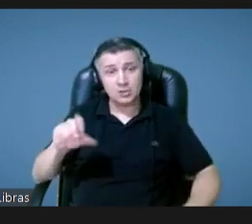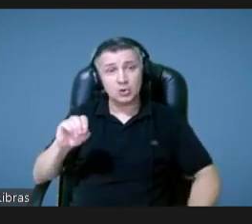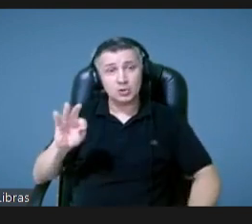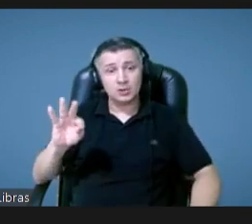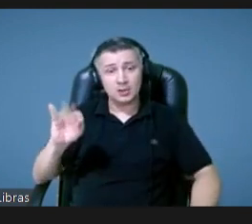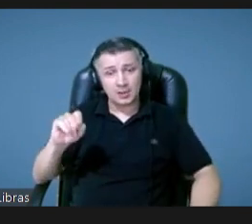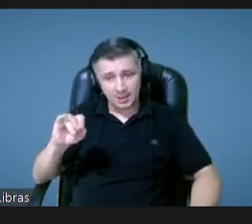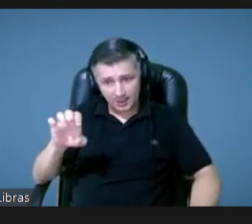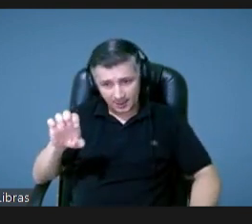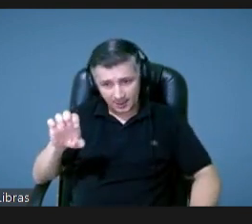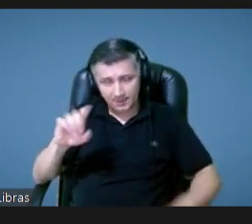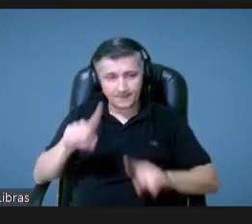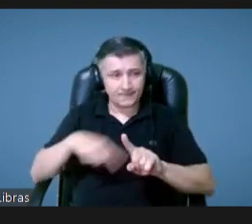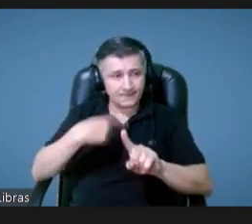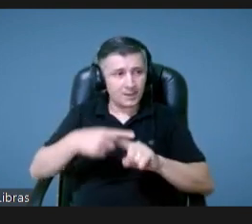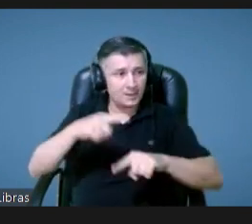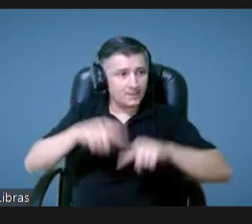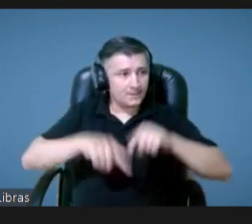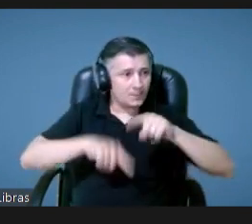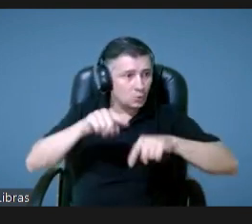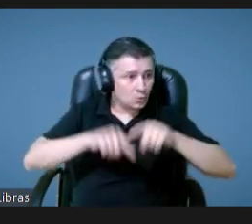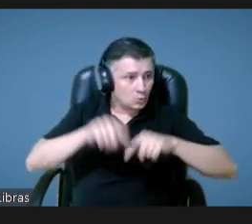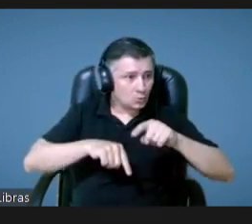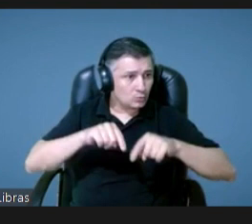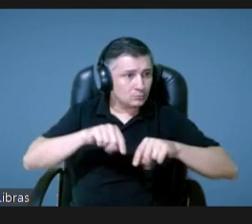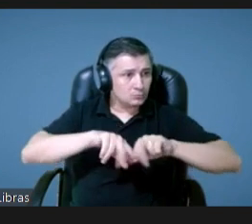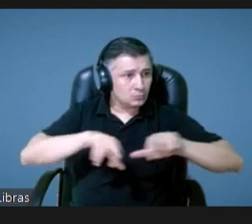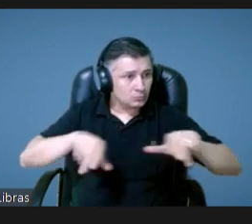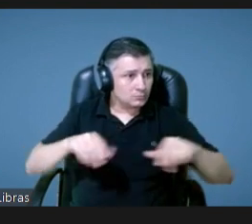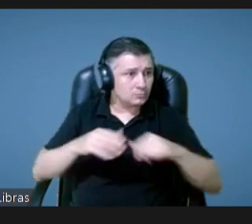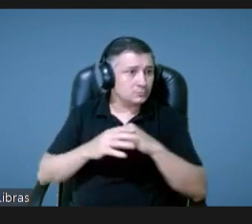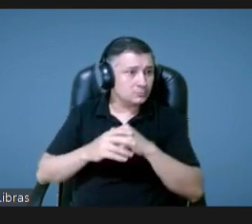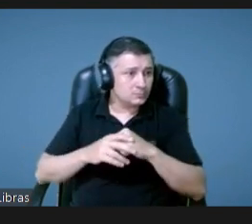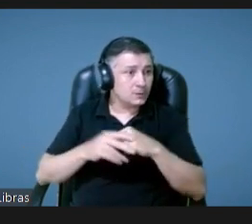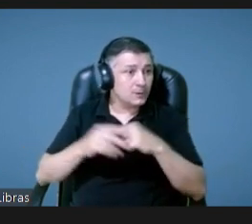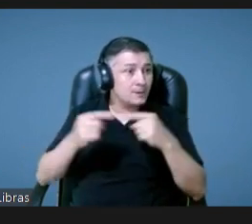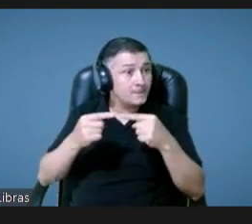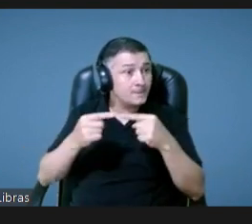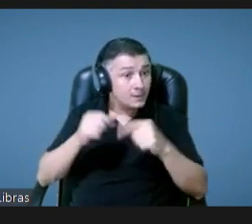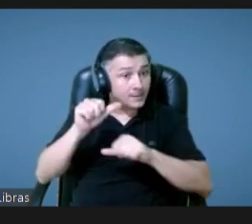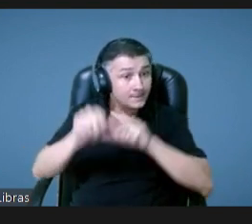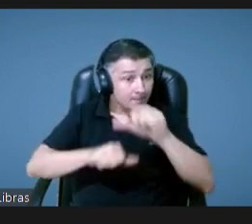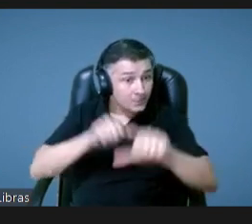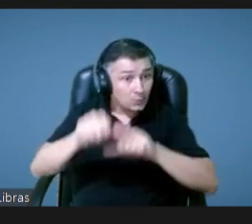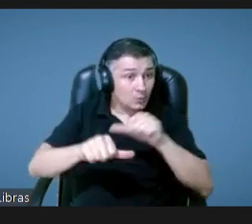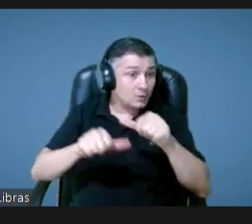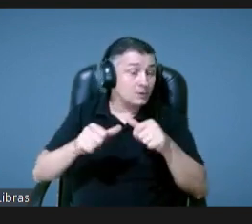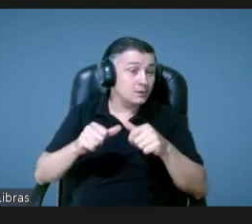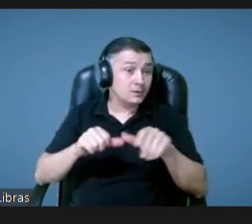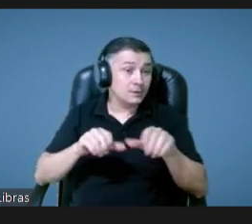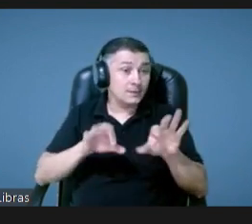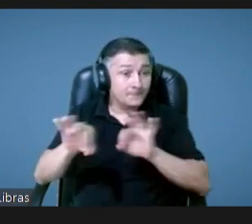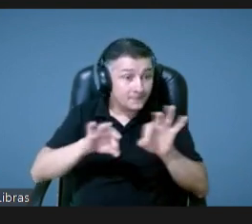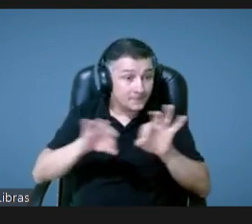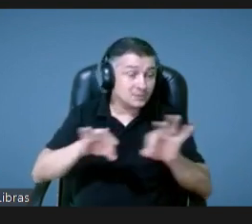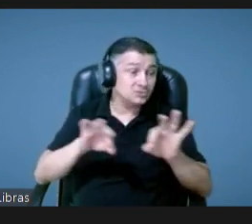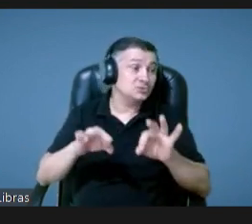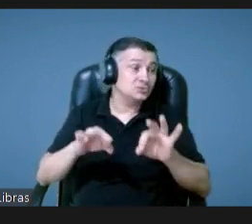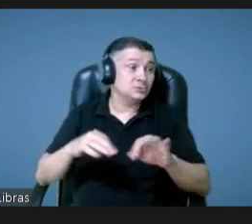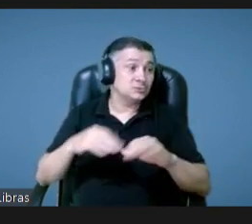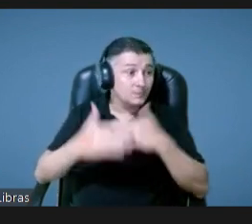changed between land plots and real estate products. With this new